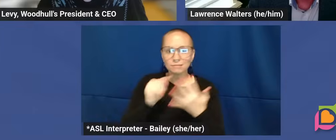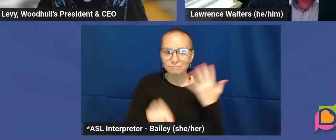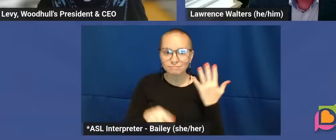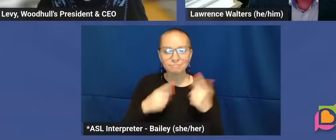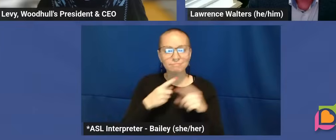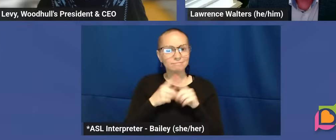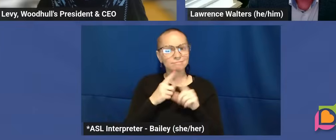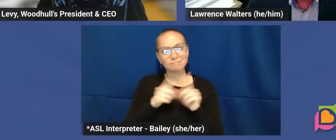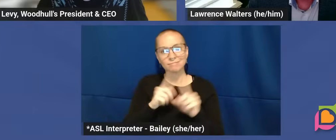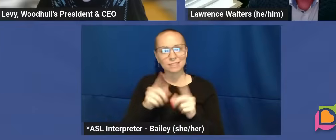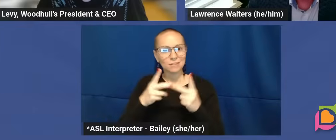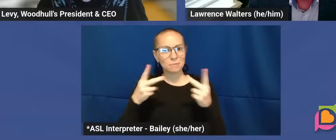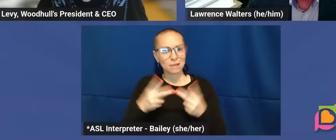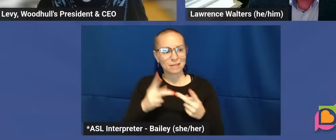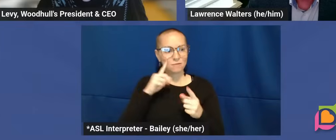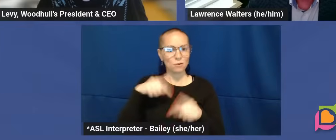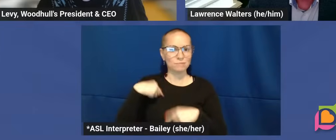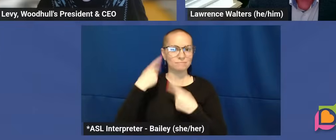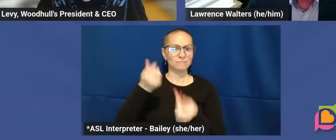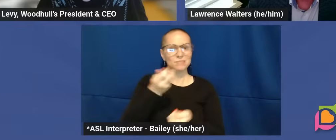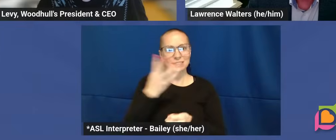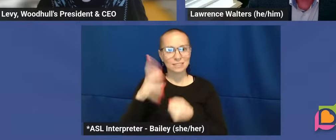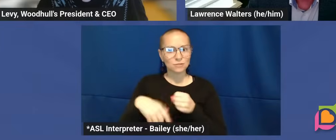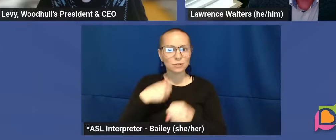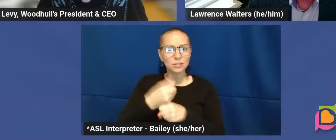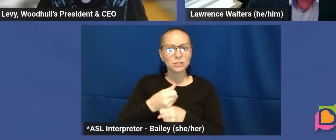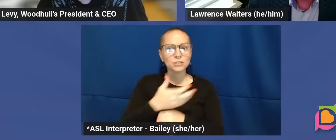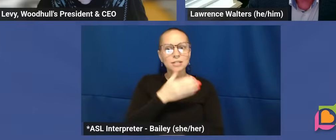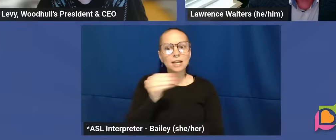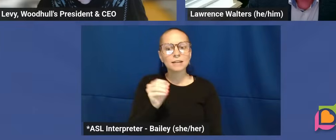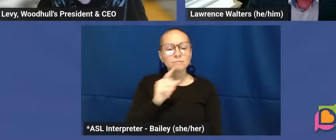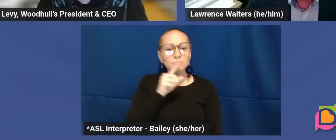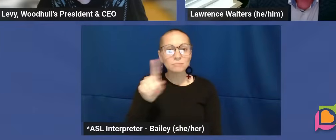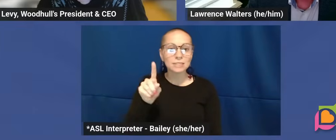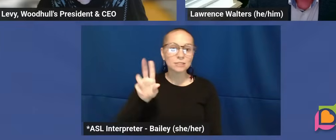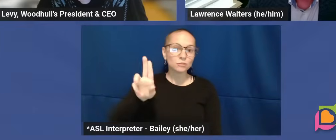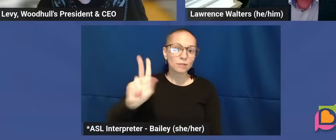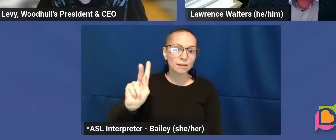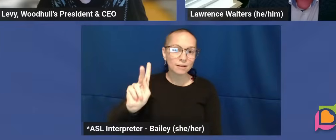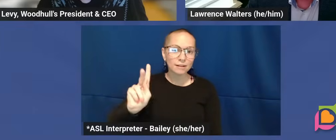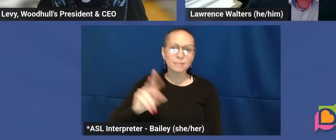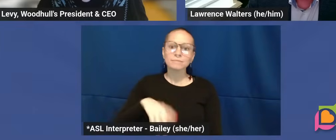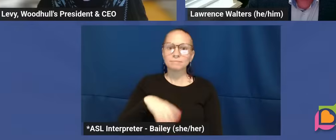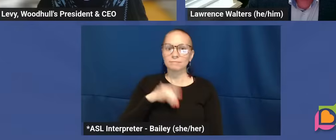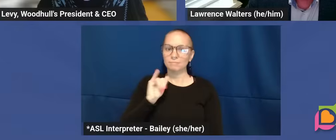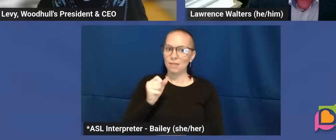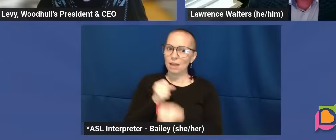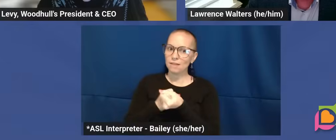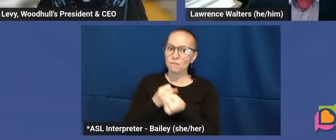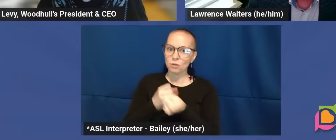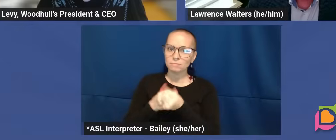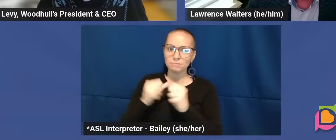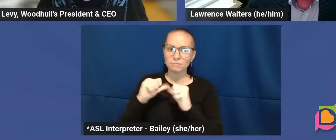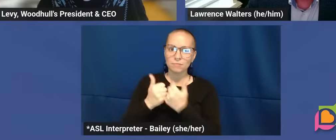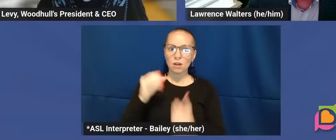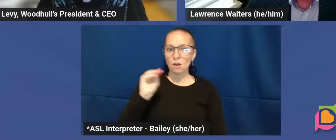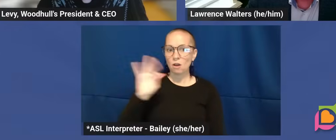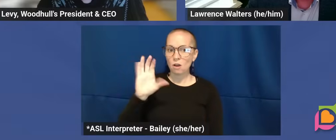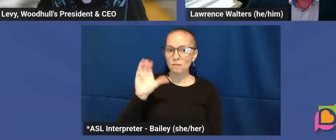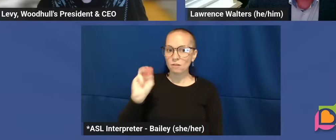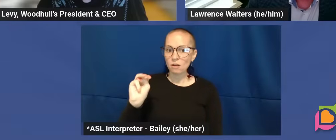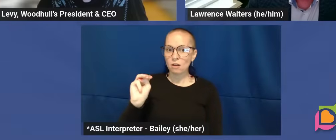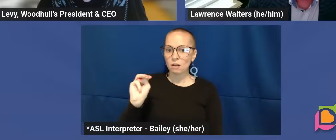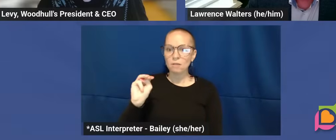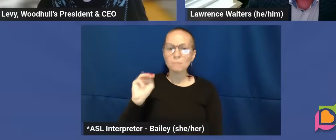years now. And I can tell you that in the United Kingdom, the enforcement agency Ofcom